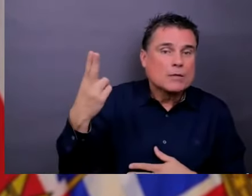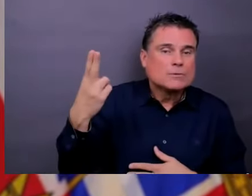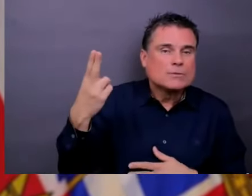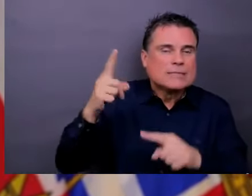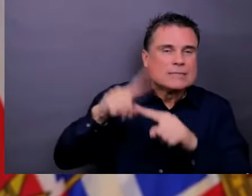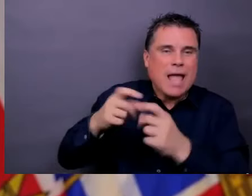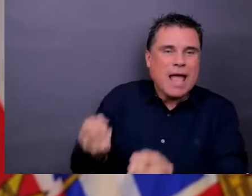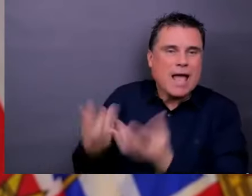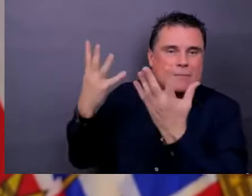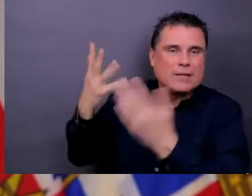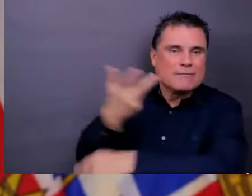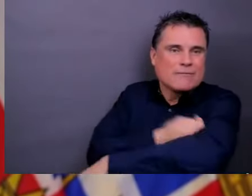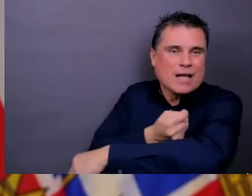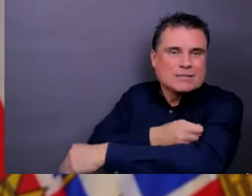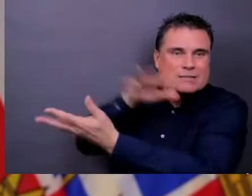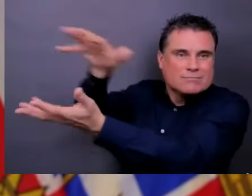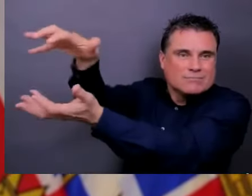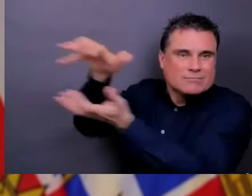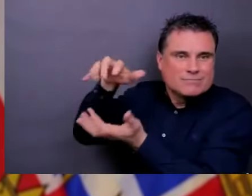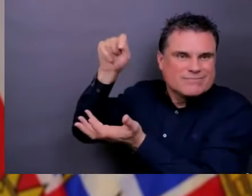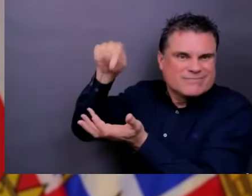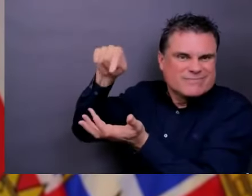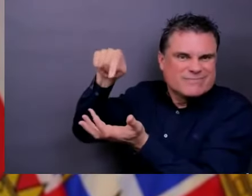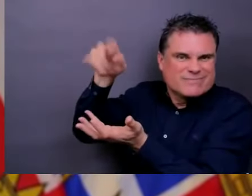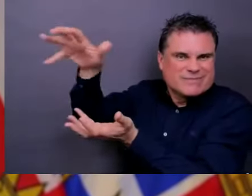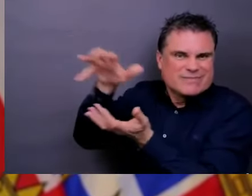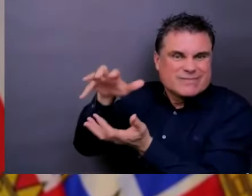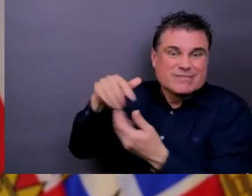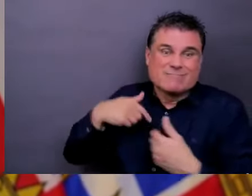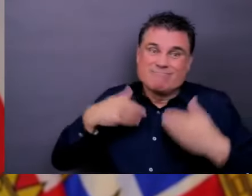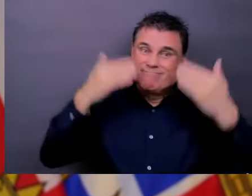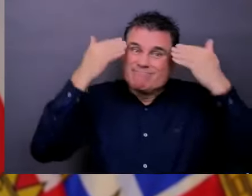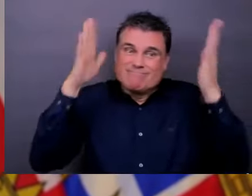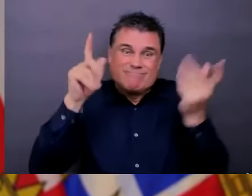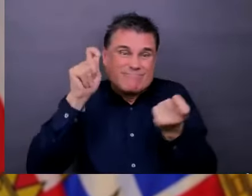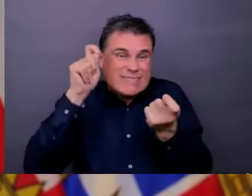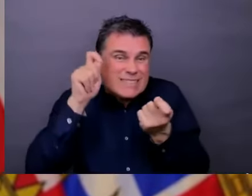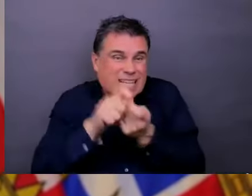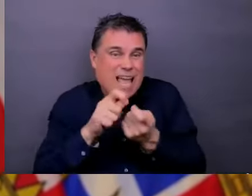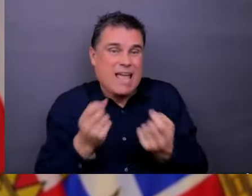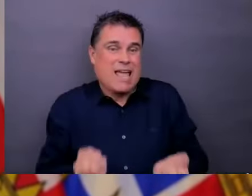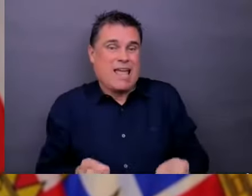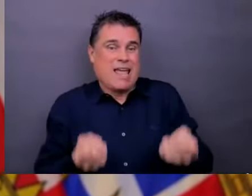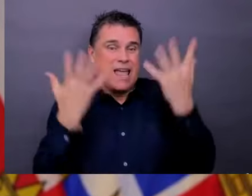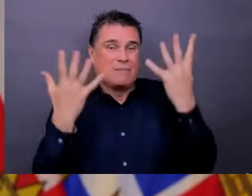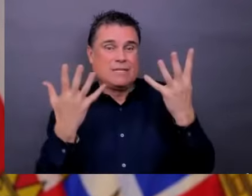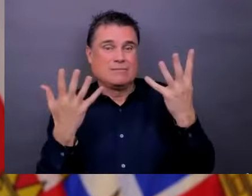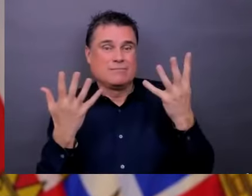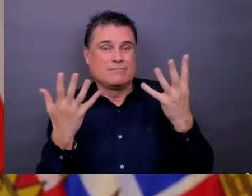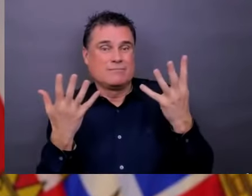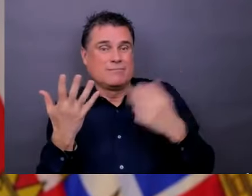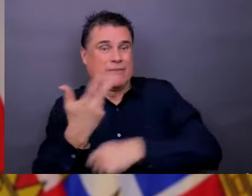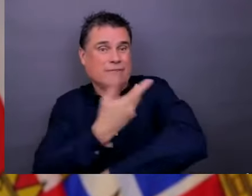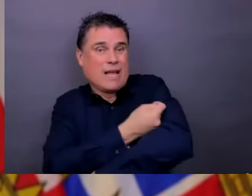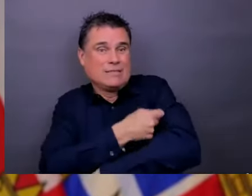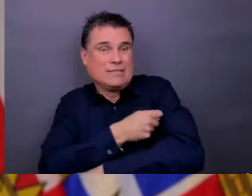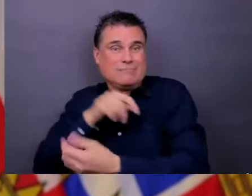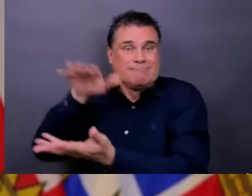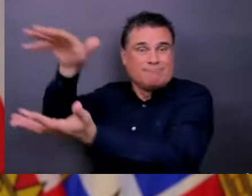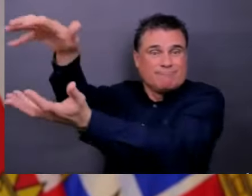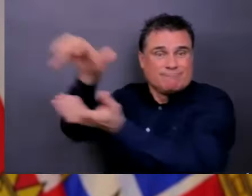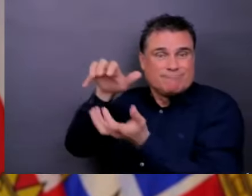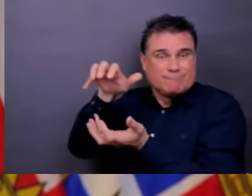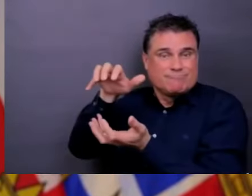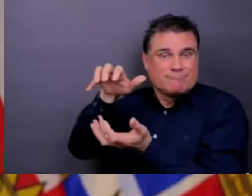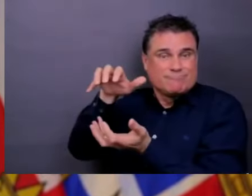very challenging thing. The one thing I am confident of is the increasing data